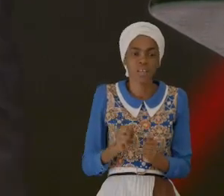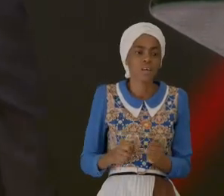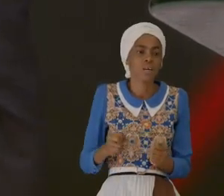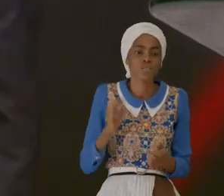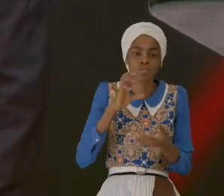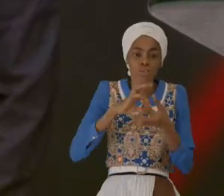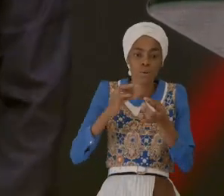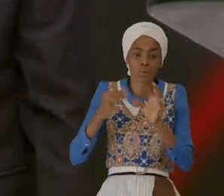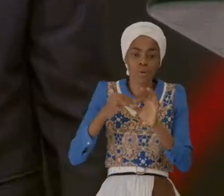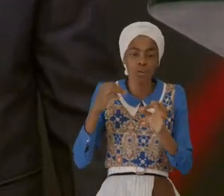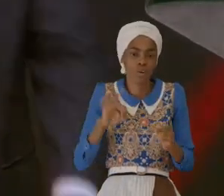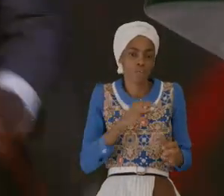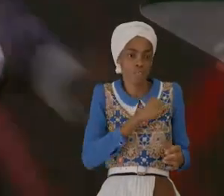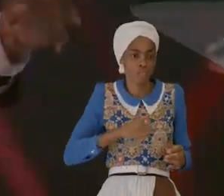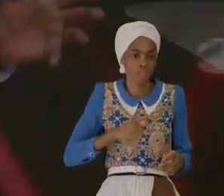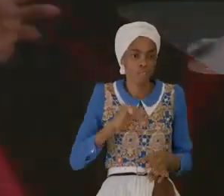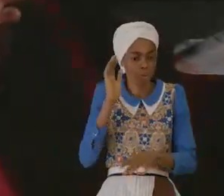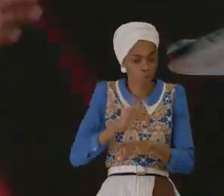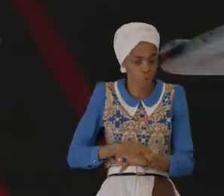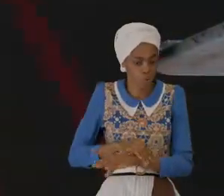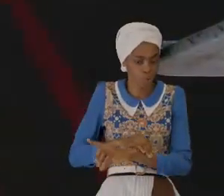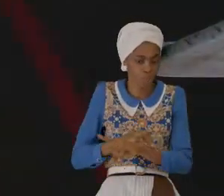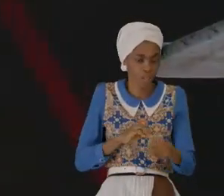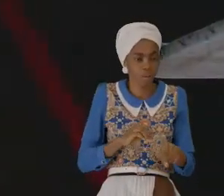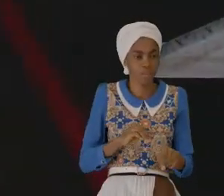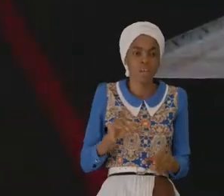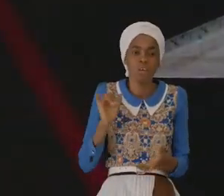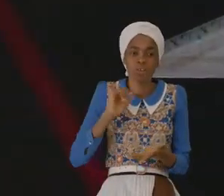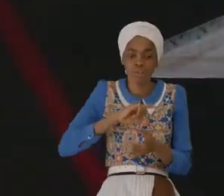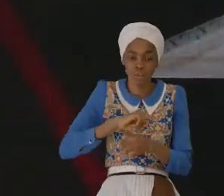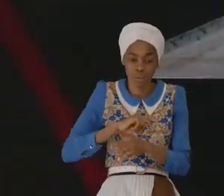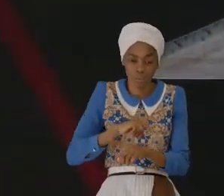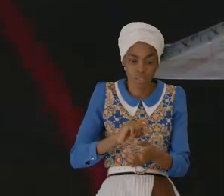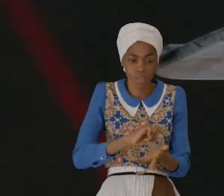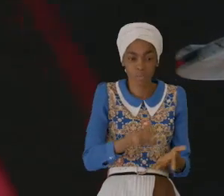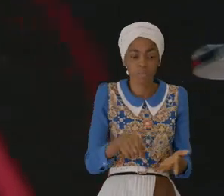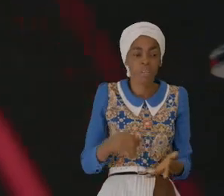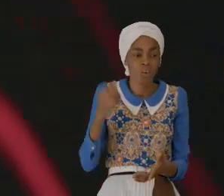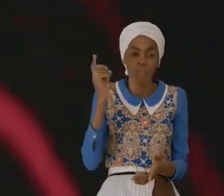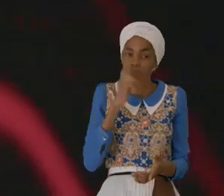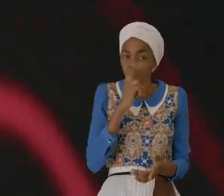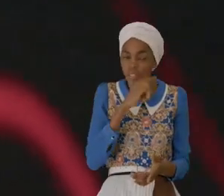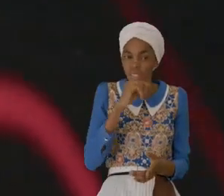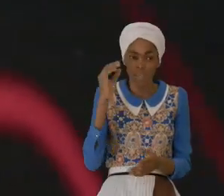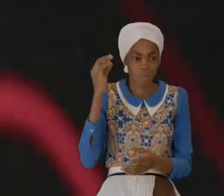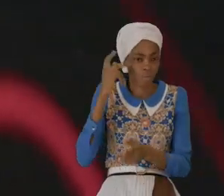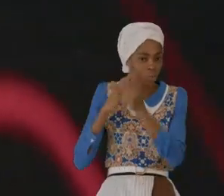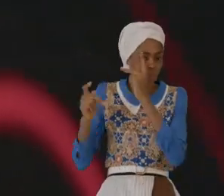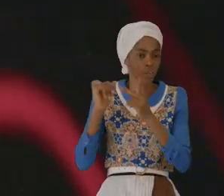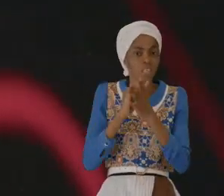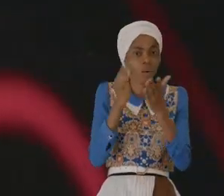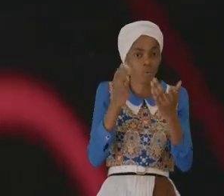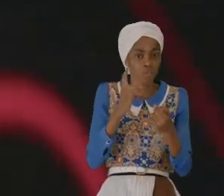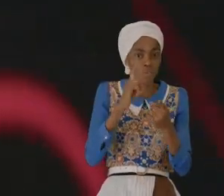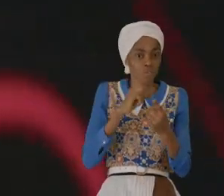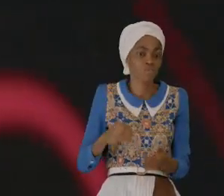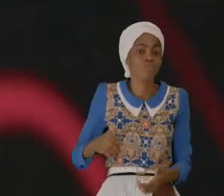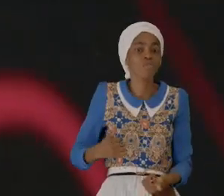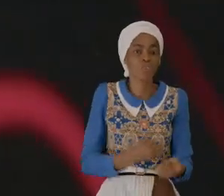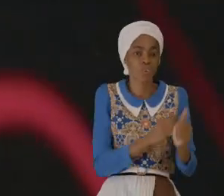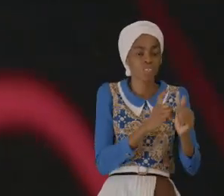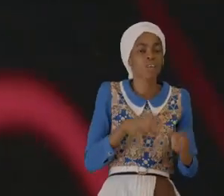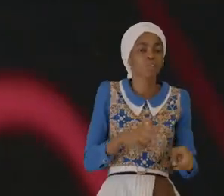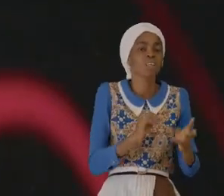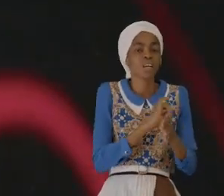on them, those false prophets that will want you to follow your way that doesn't need grace or faith